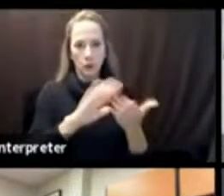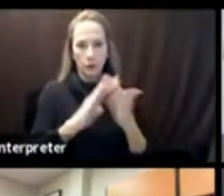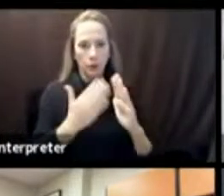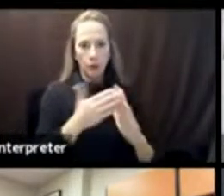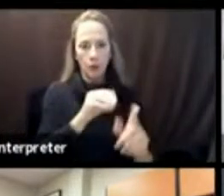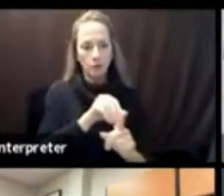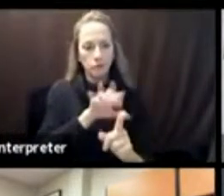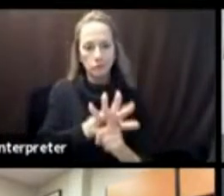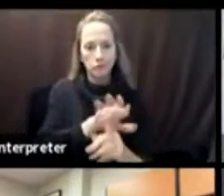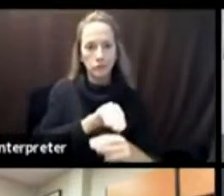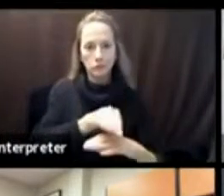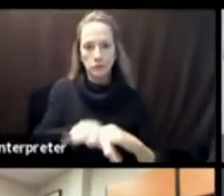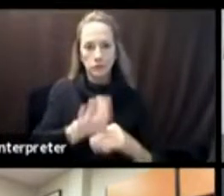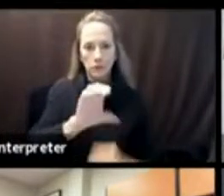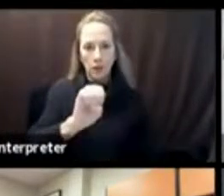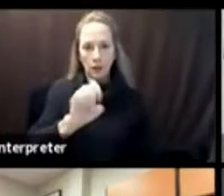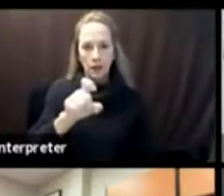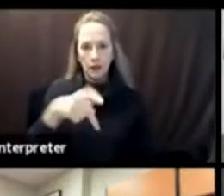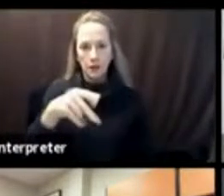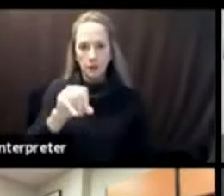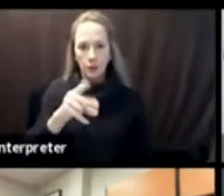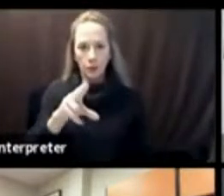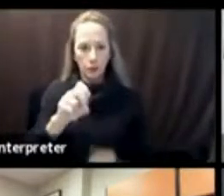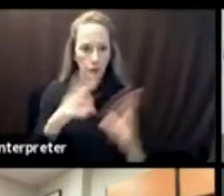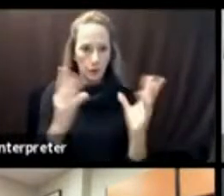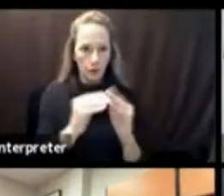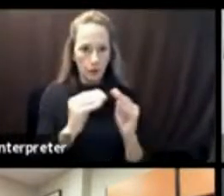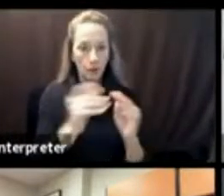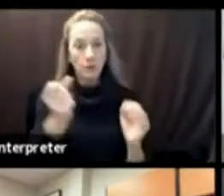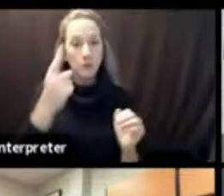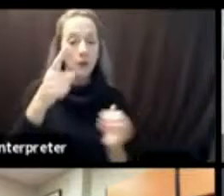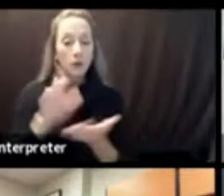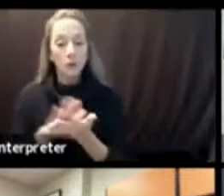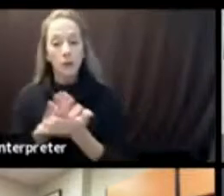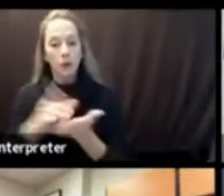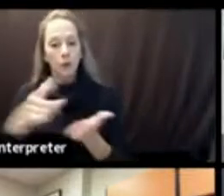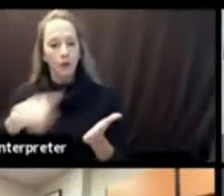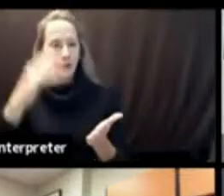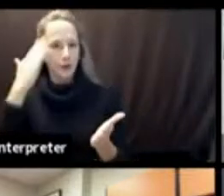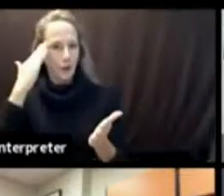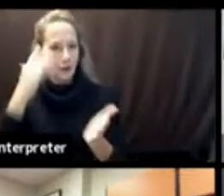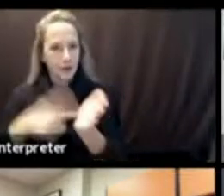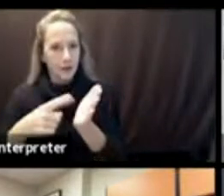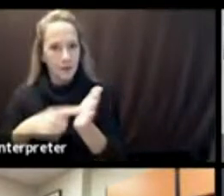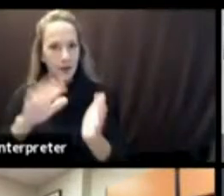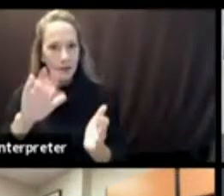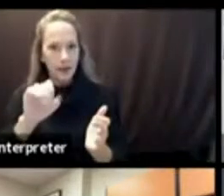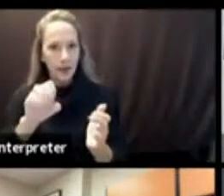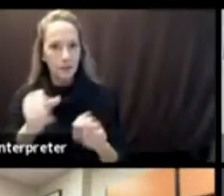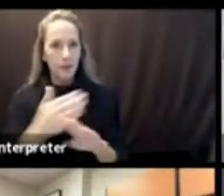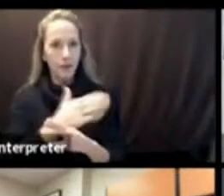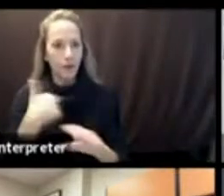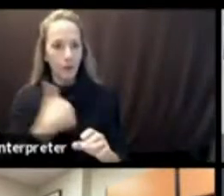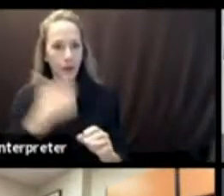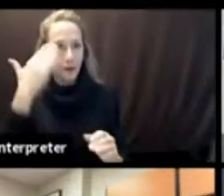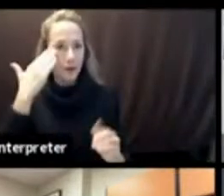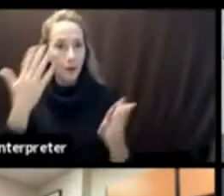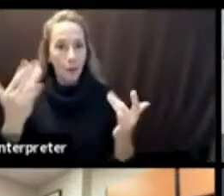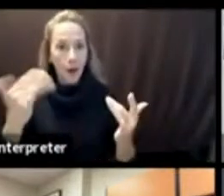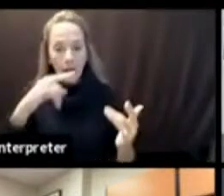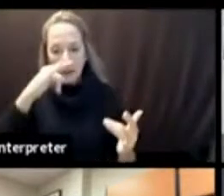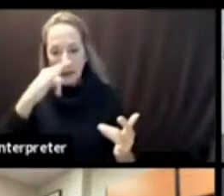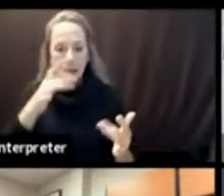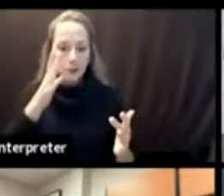So, and honestly, the schools frequently knew about cases before we did because a parent or student would tell their teacher or the